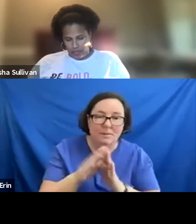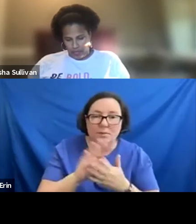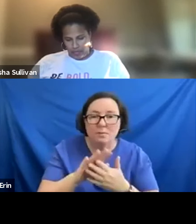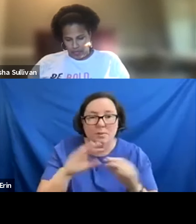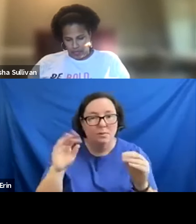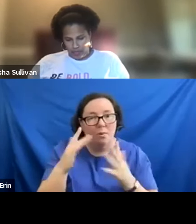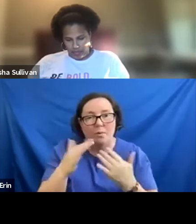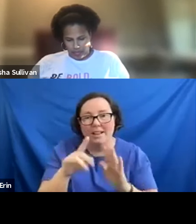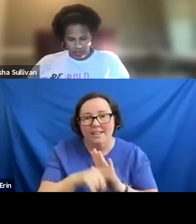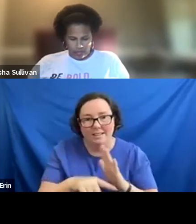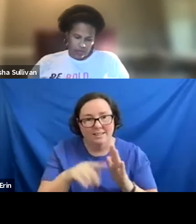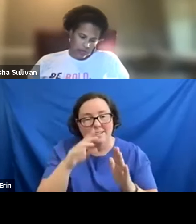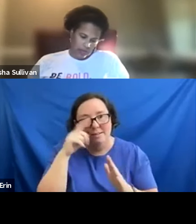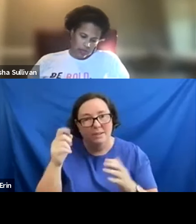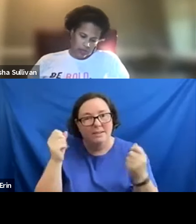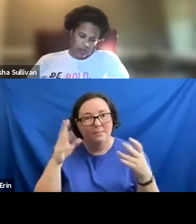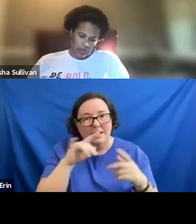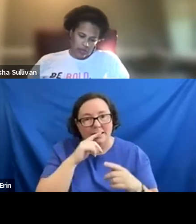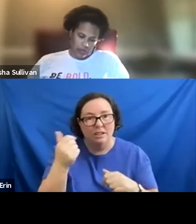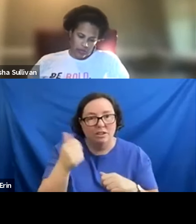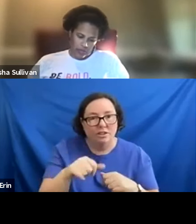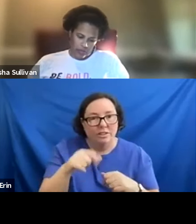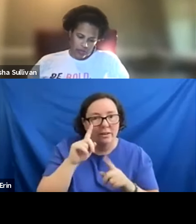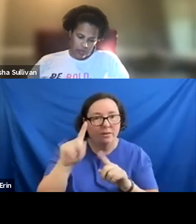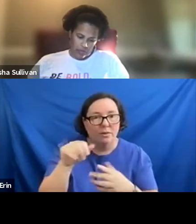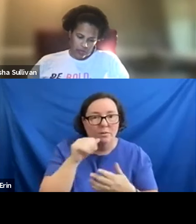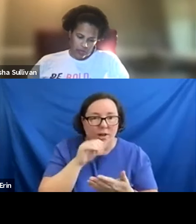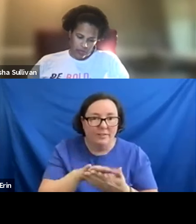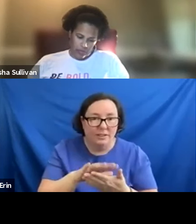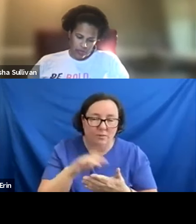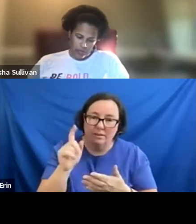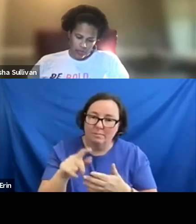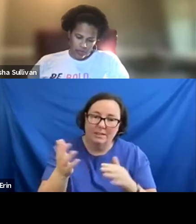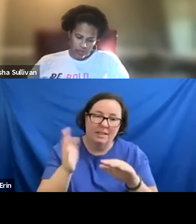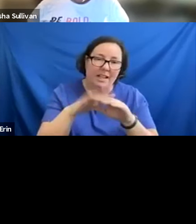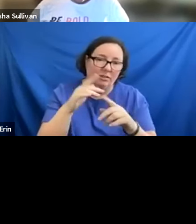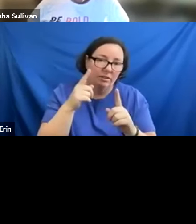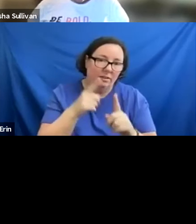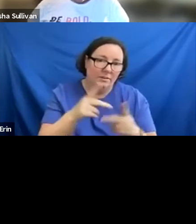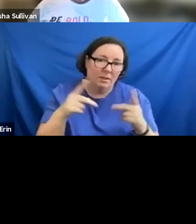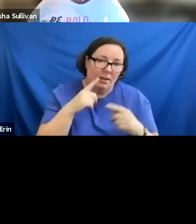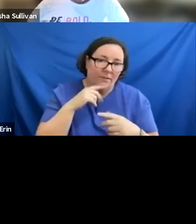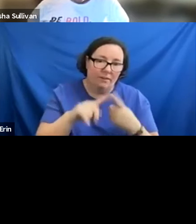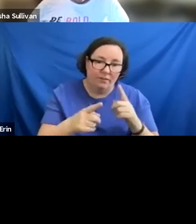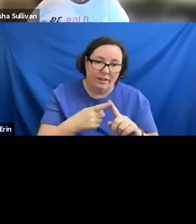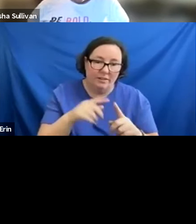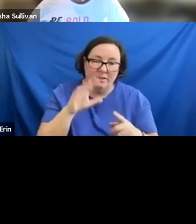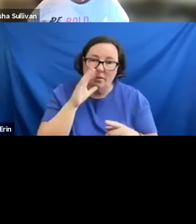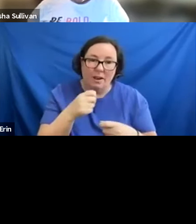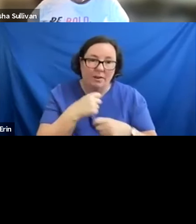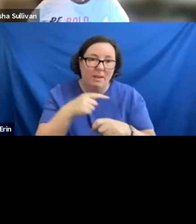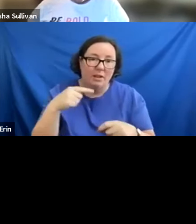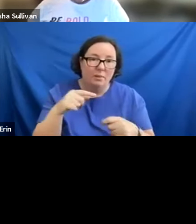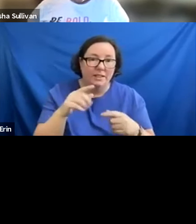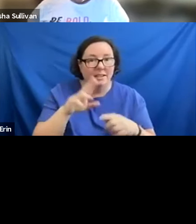that? So many kids turn down exam schools to go to private schools. There must be extra spots for my friends. Actually, why don't you make Quincy